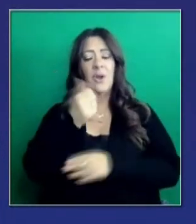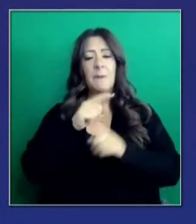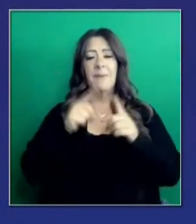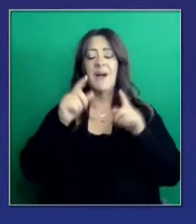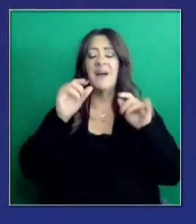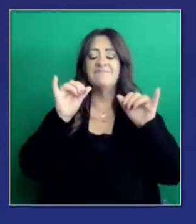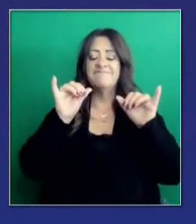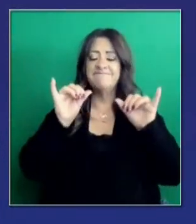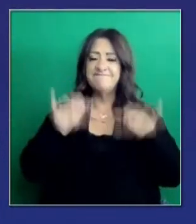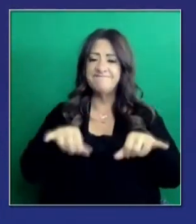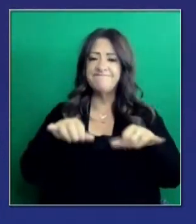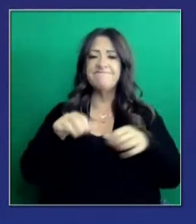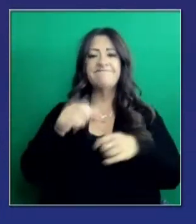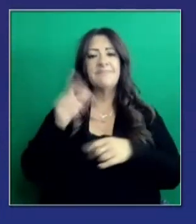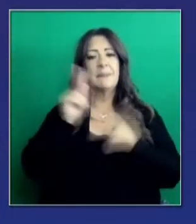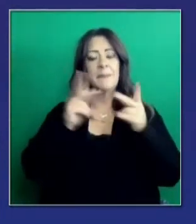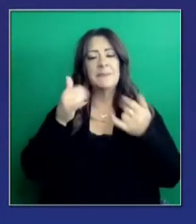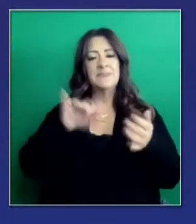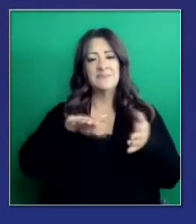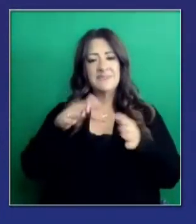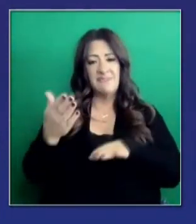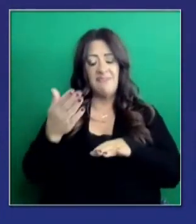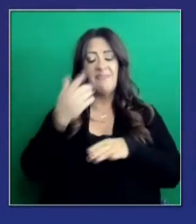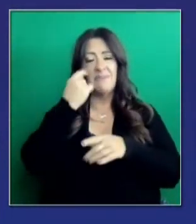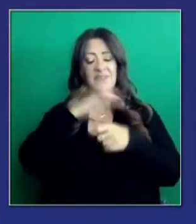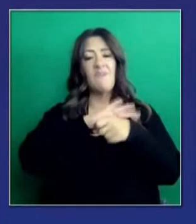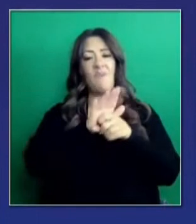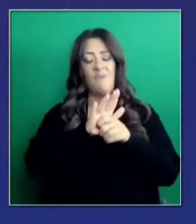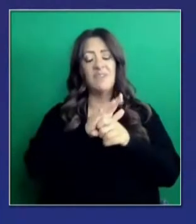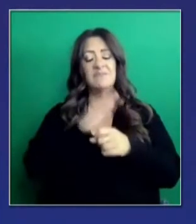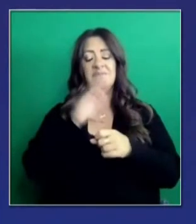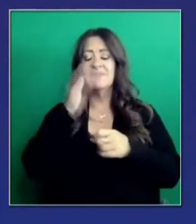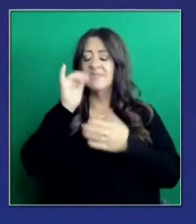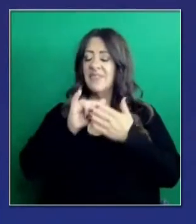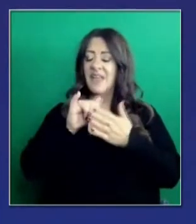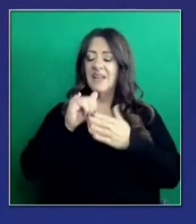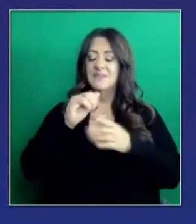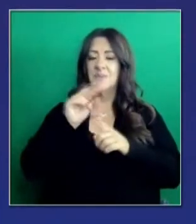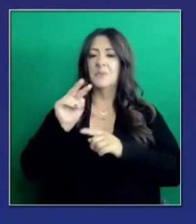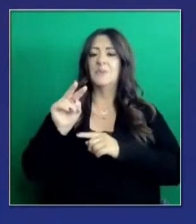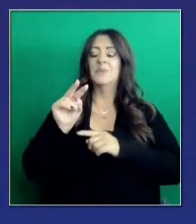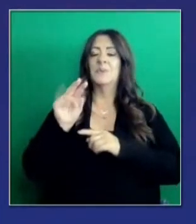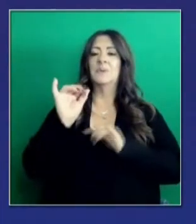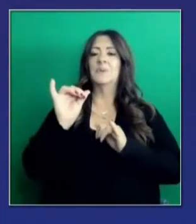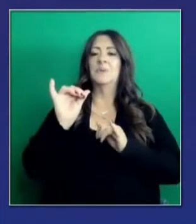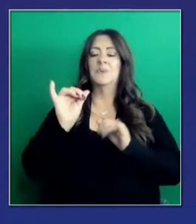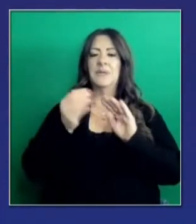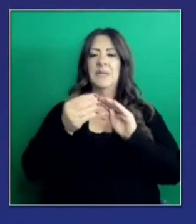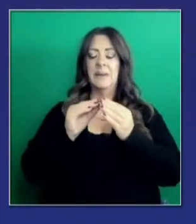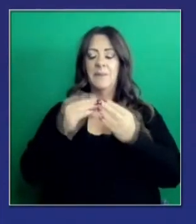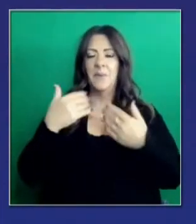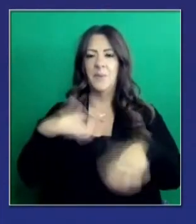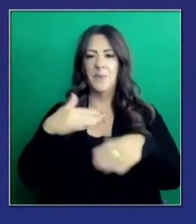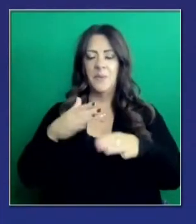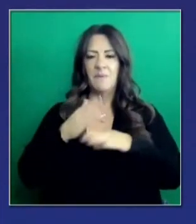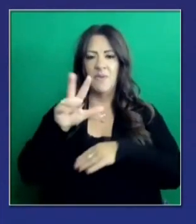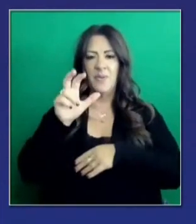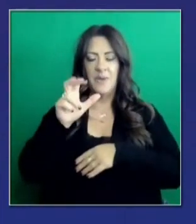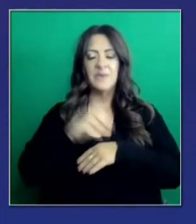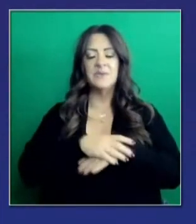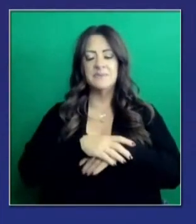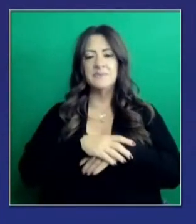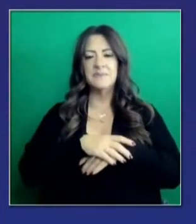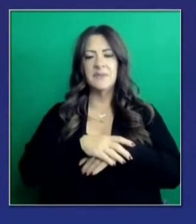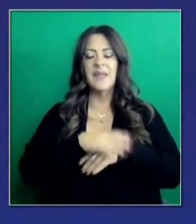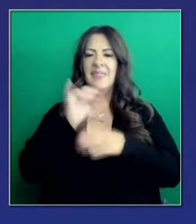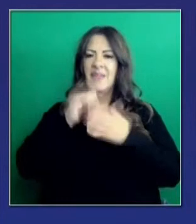504. It's just a reminder of how important it is until we get vaccinated, of maintaining our